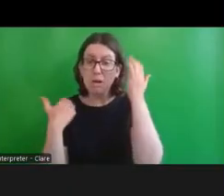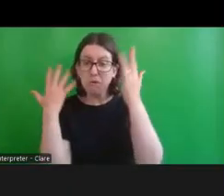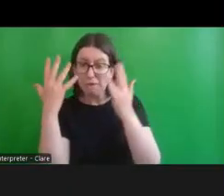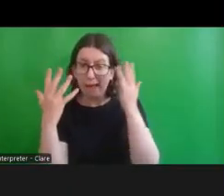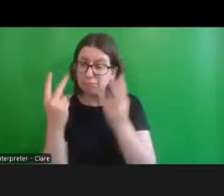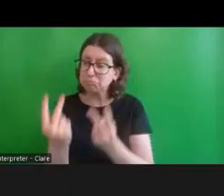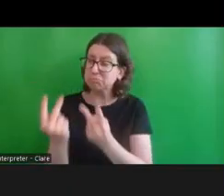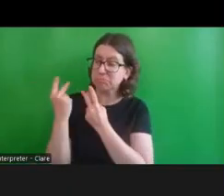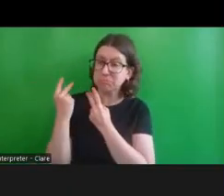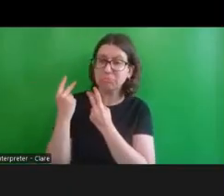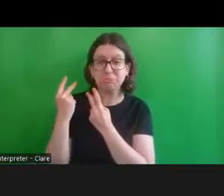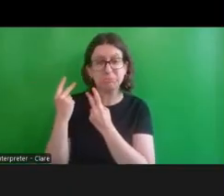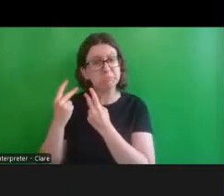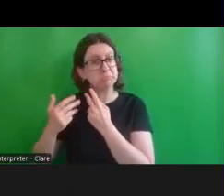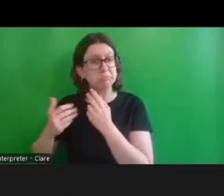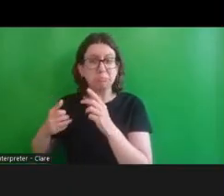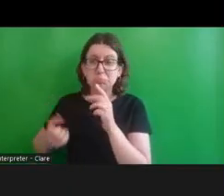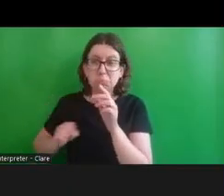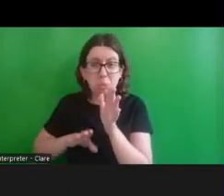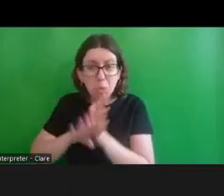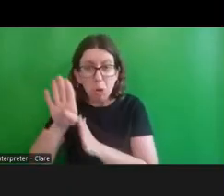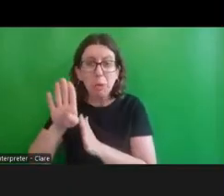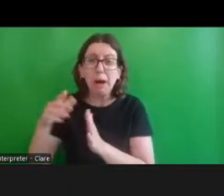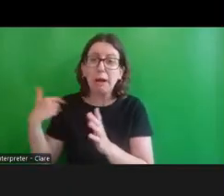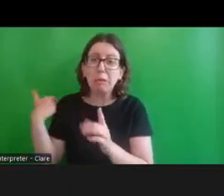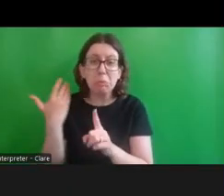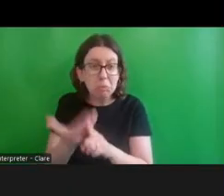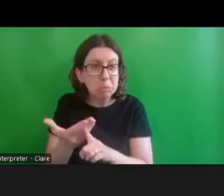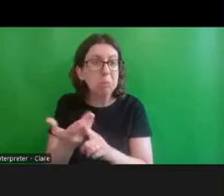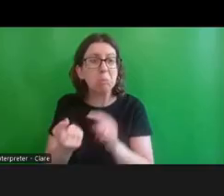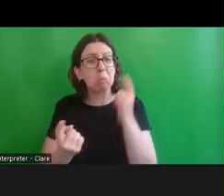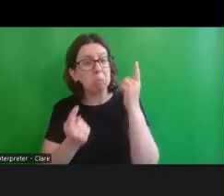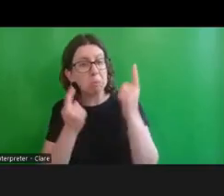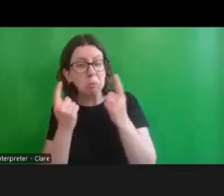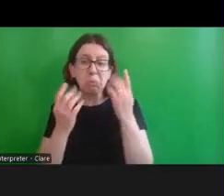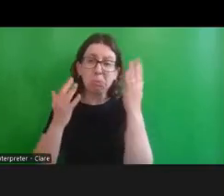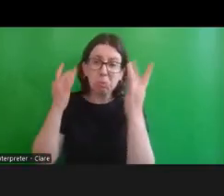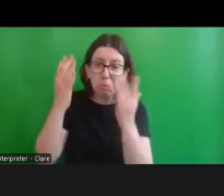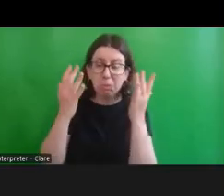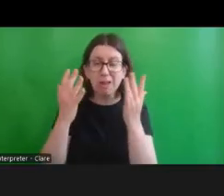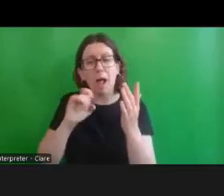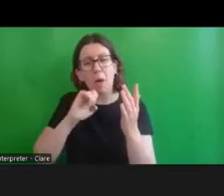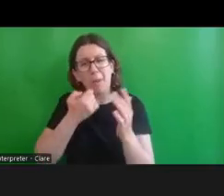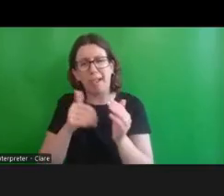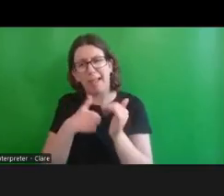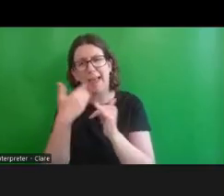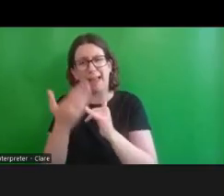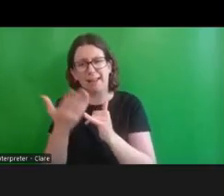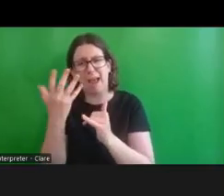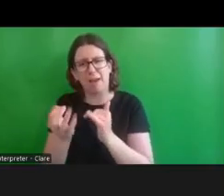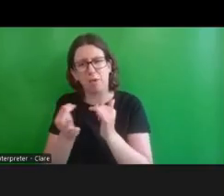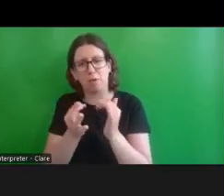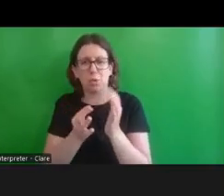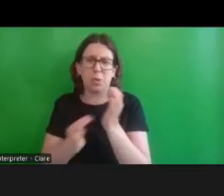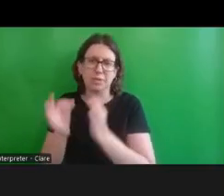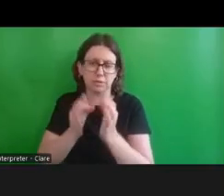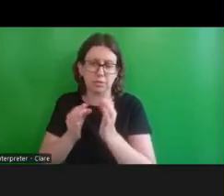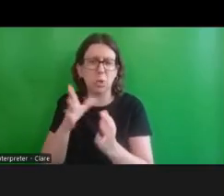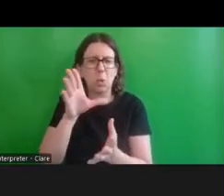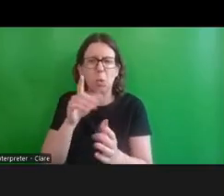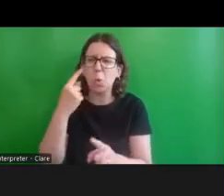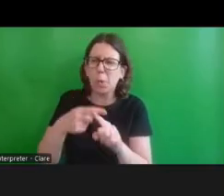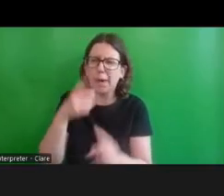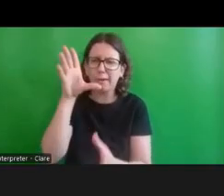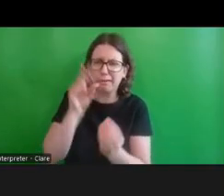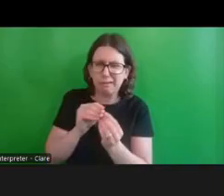and our priorities for the future for the campaign, and then open up for questions. So just a quick snapshot of the campaign. The